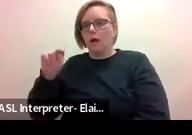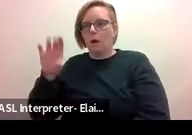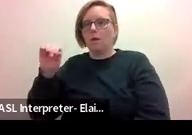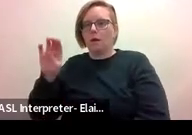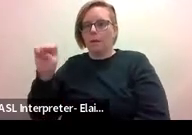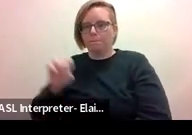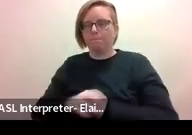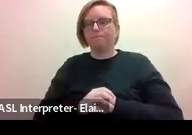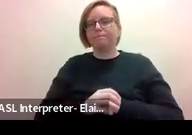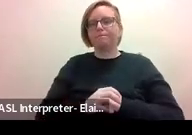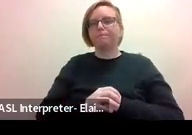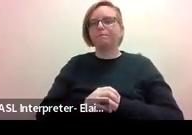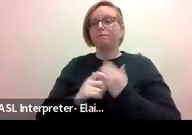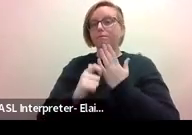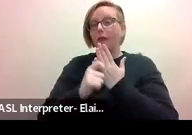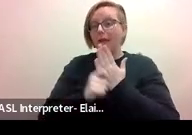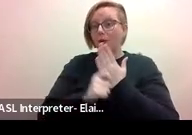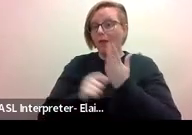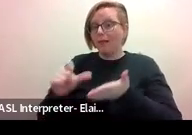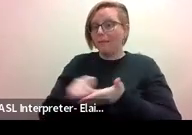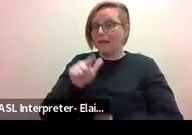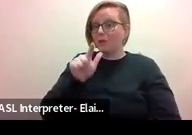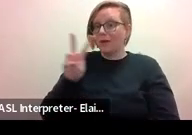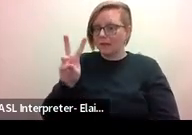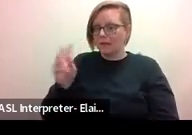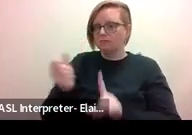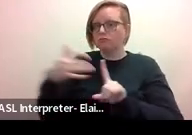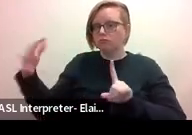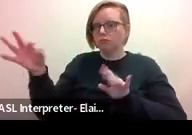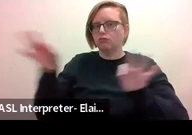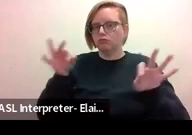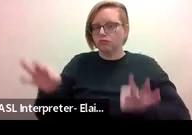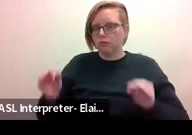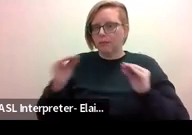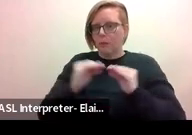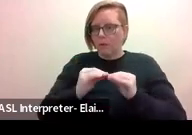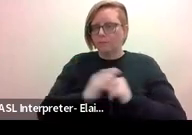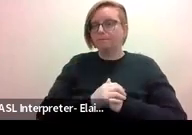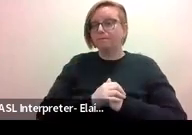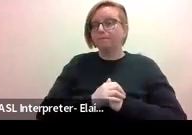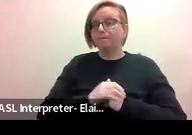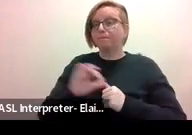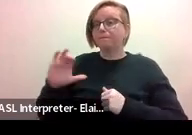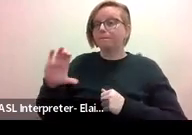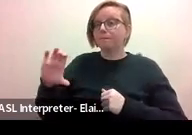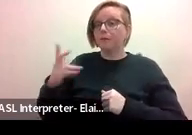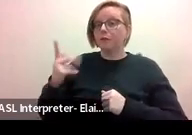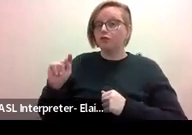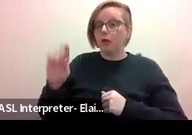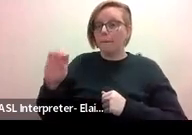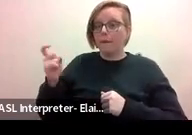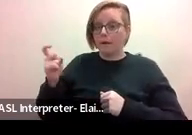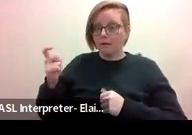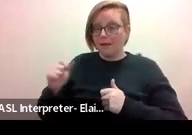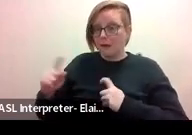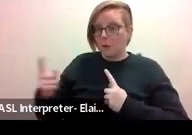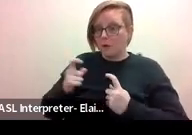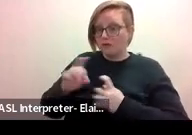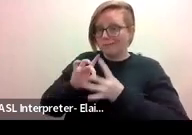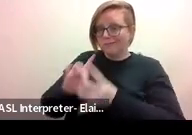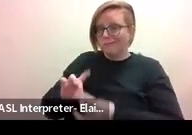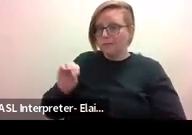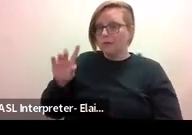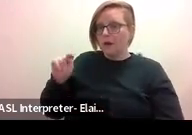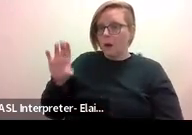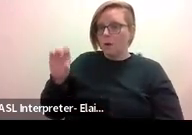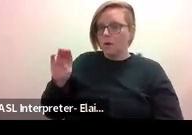Procedural manual, page 26, talks about this. All right, questions on outcomes,